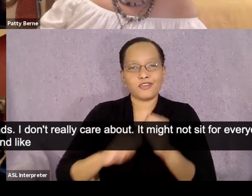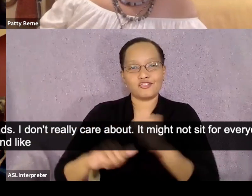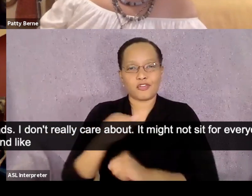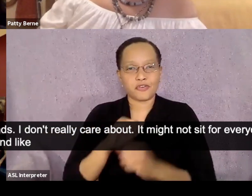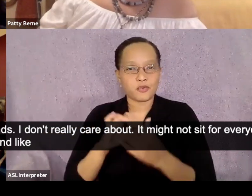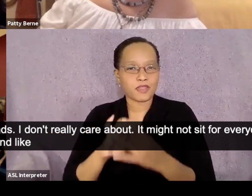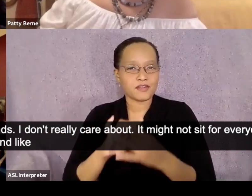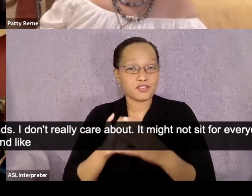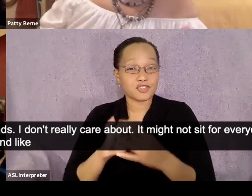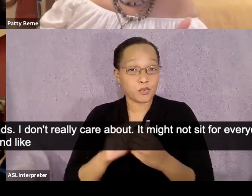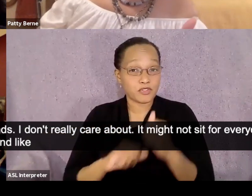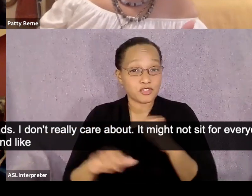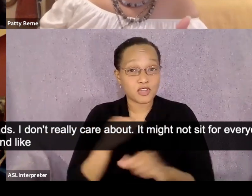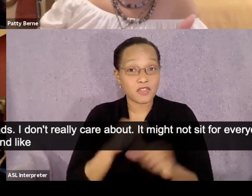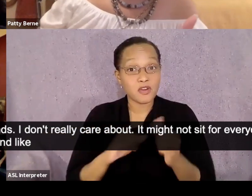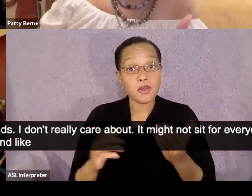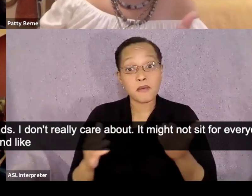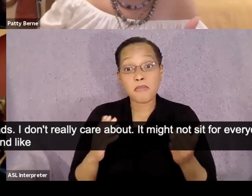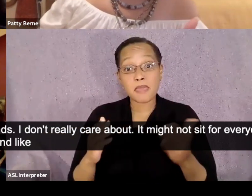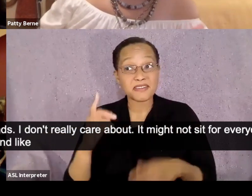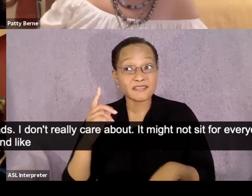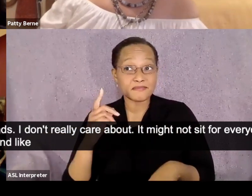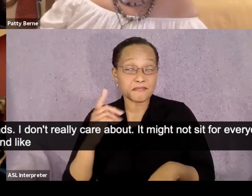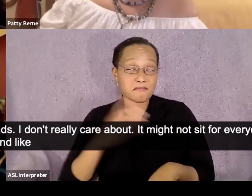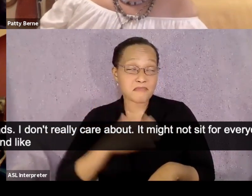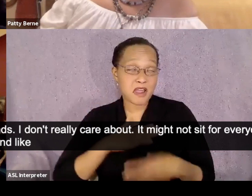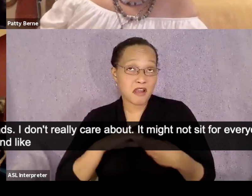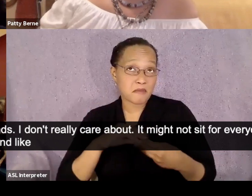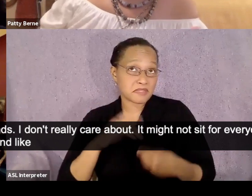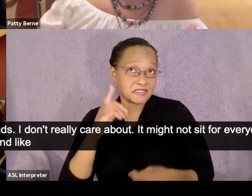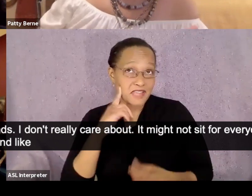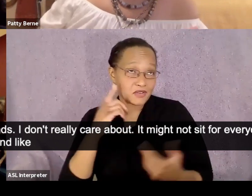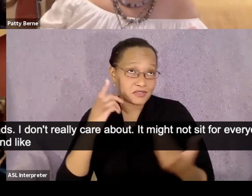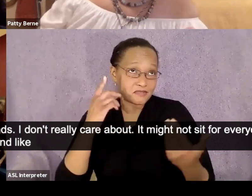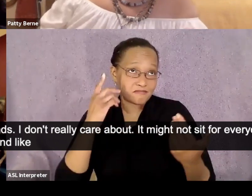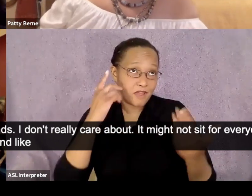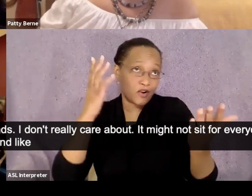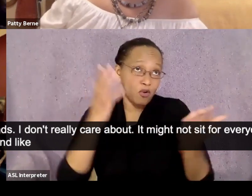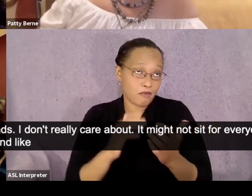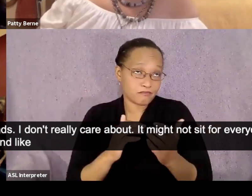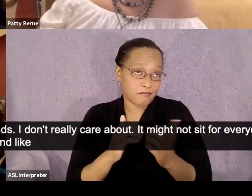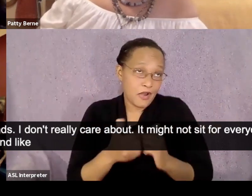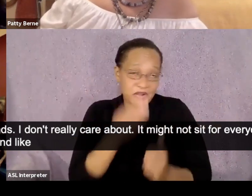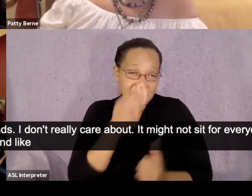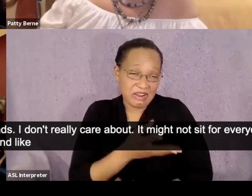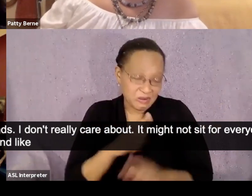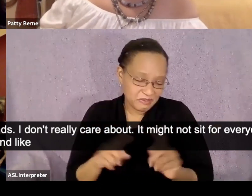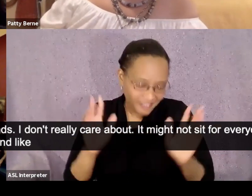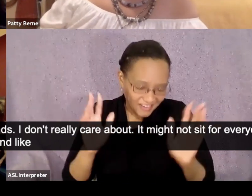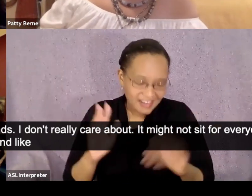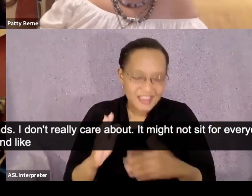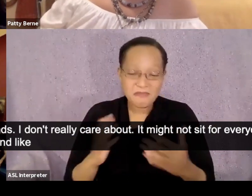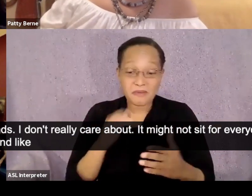This might sound however it sounds. I don't really care, but I know it might not sit